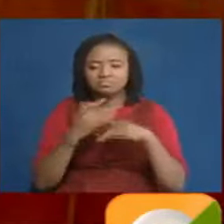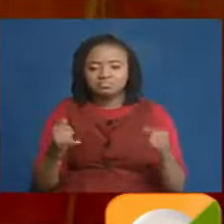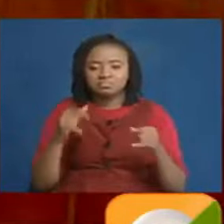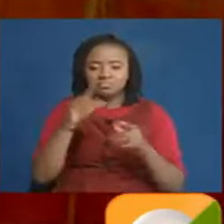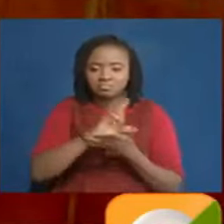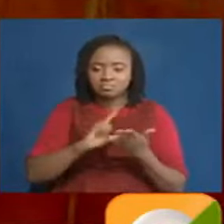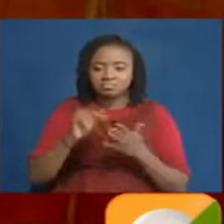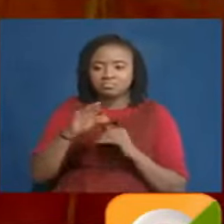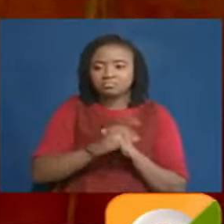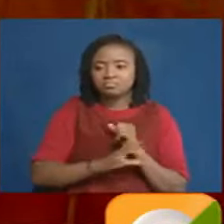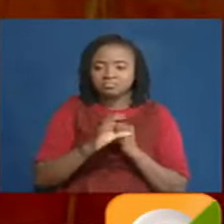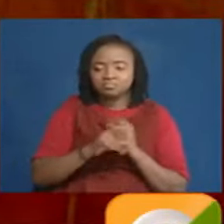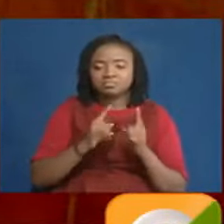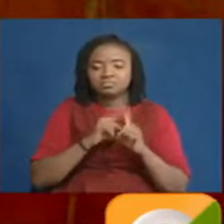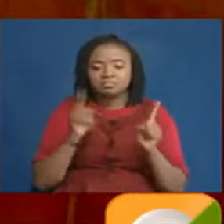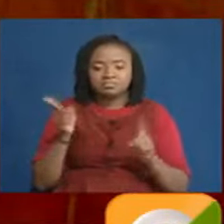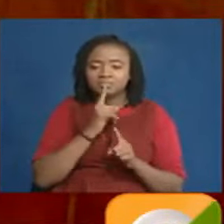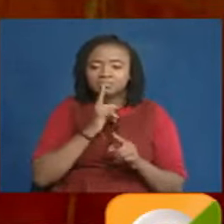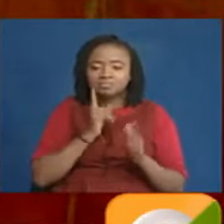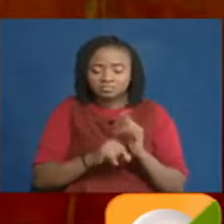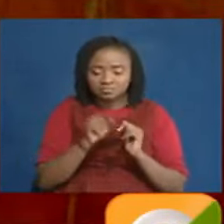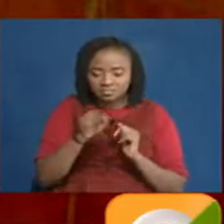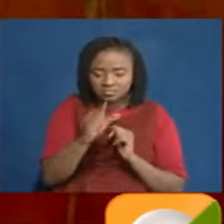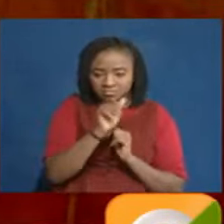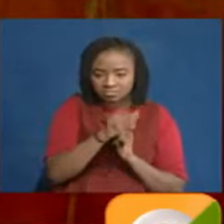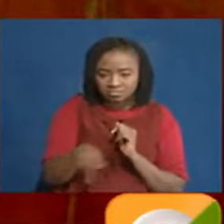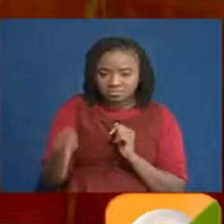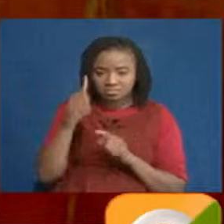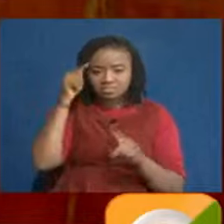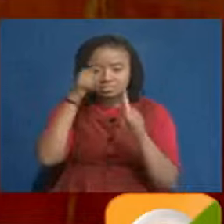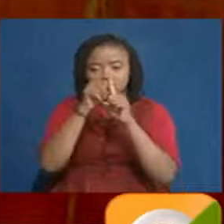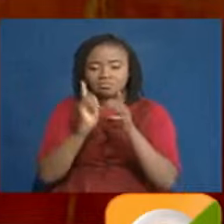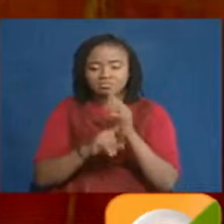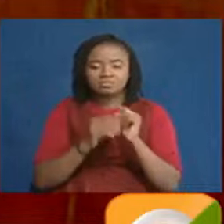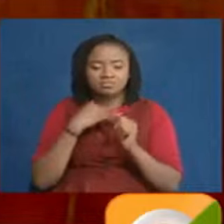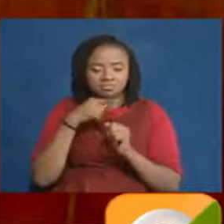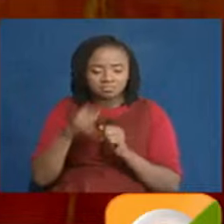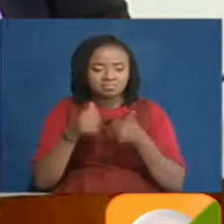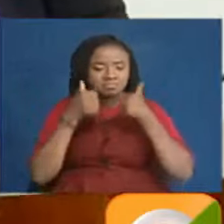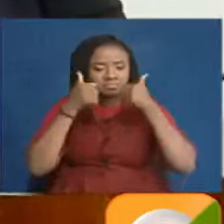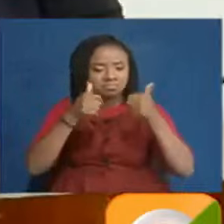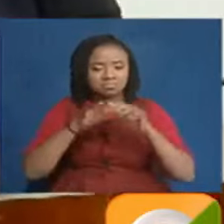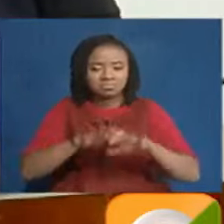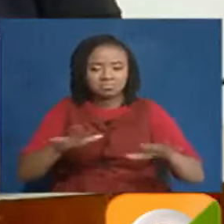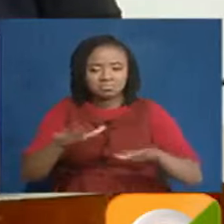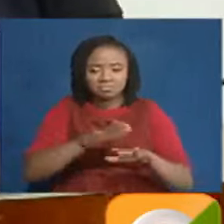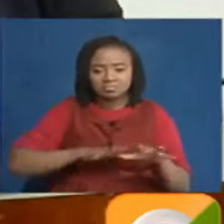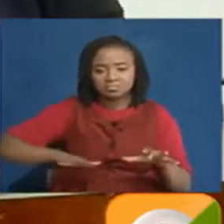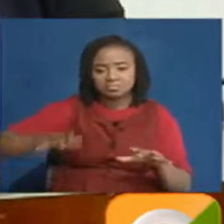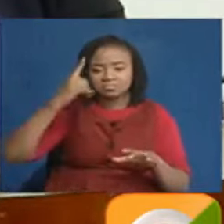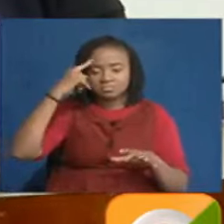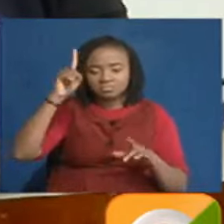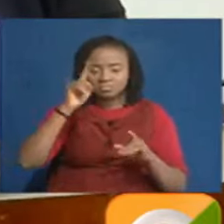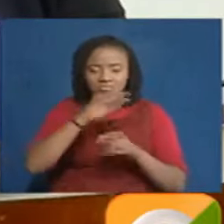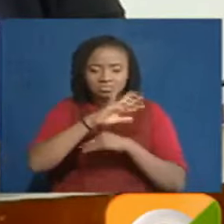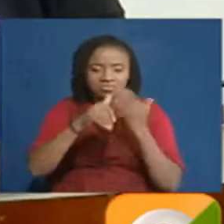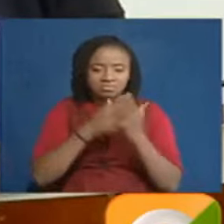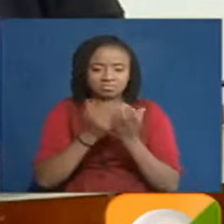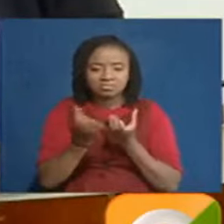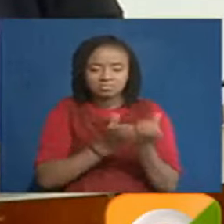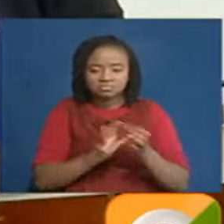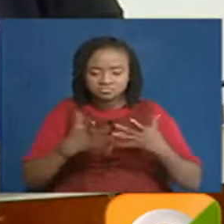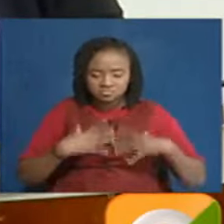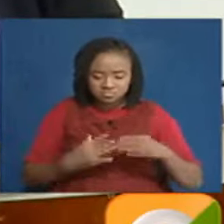State Department says the State of the Art app is meant to be a top-notch marketing platform for the hustlers to sell their products on